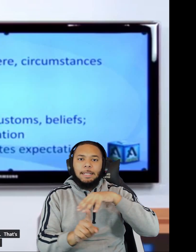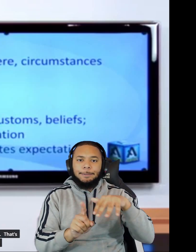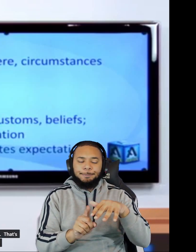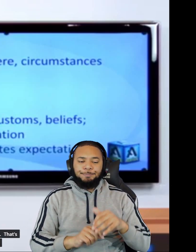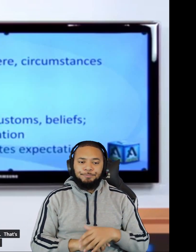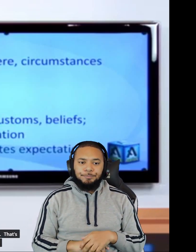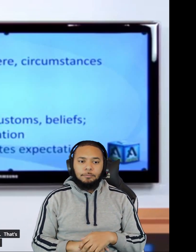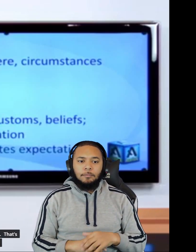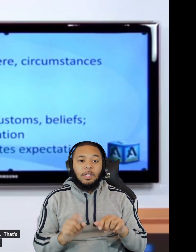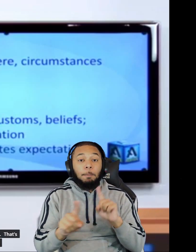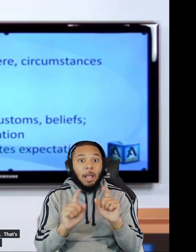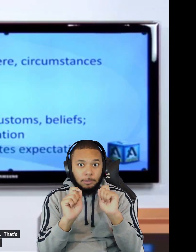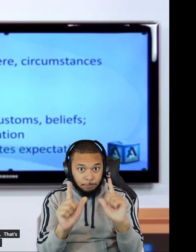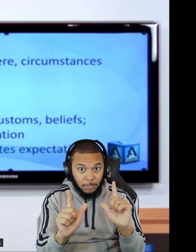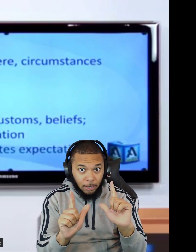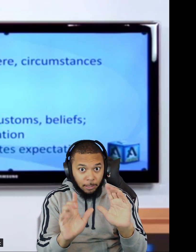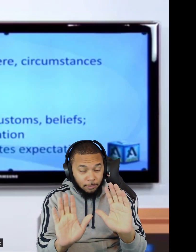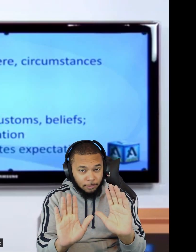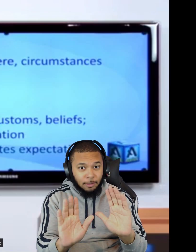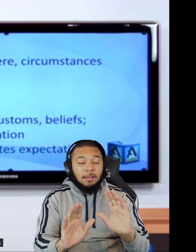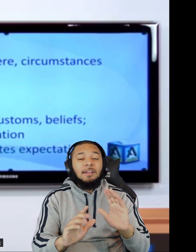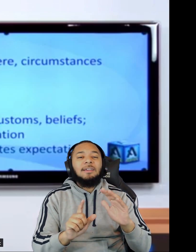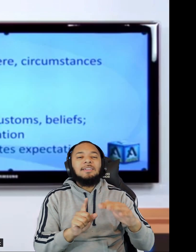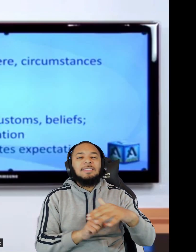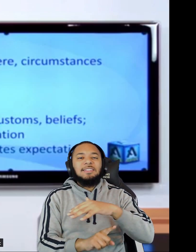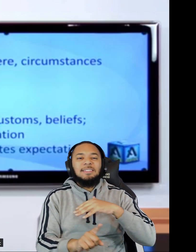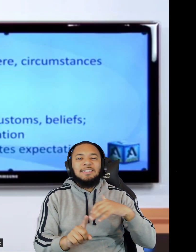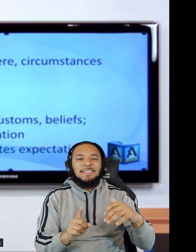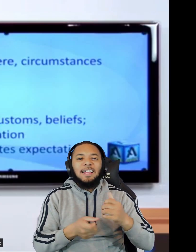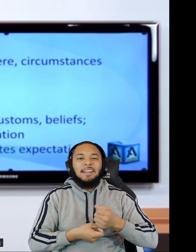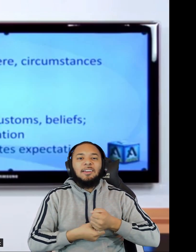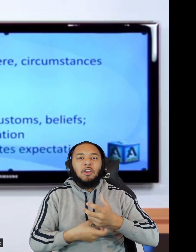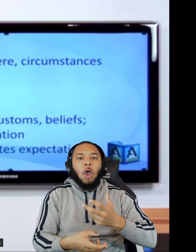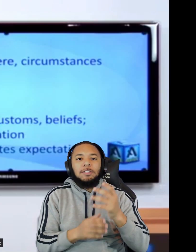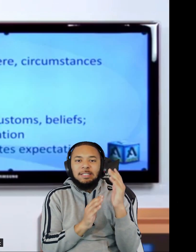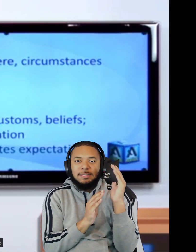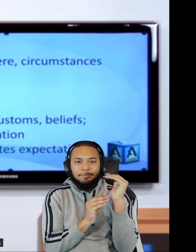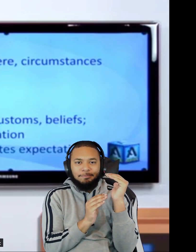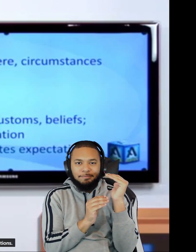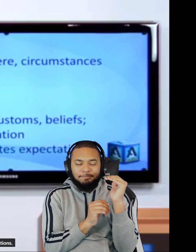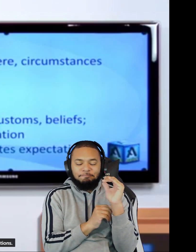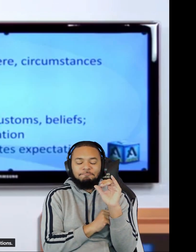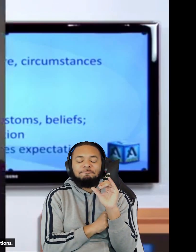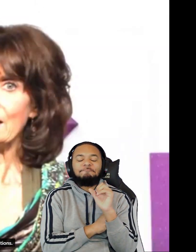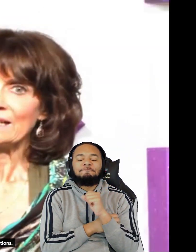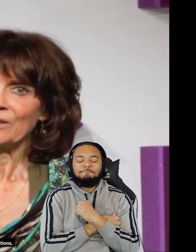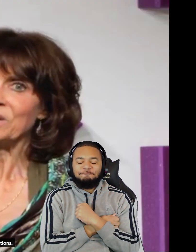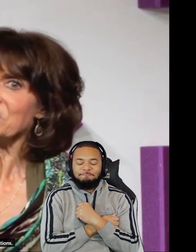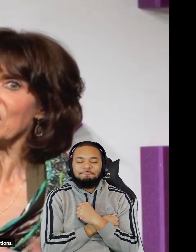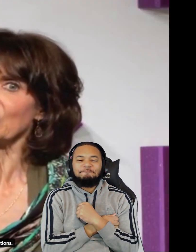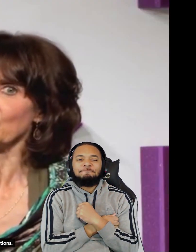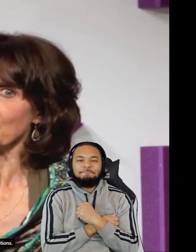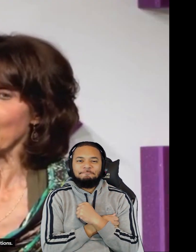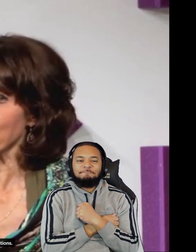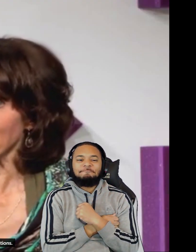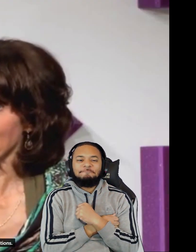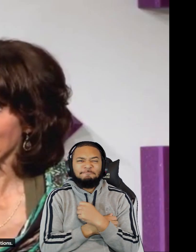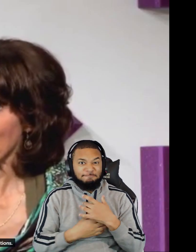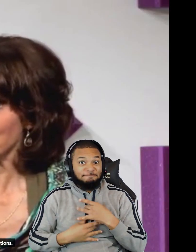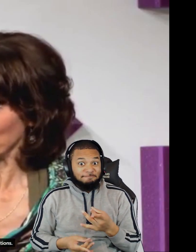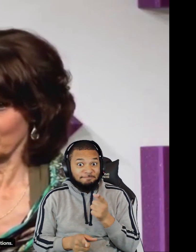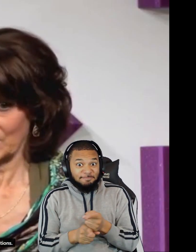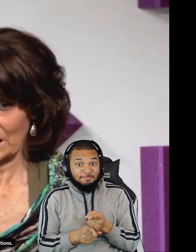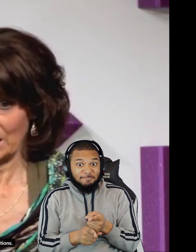surprise. Setting also creates expectations. Interesting, isn't it? Let's take a look now at